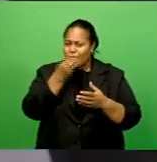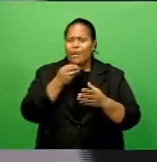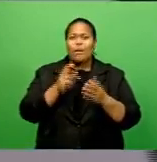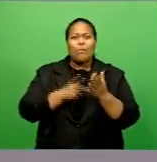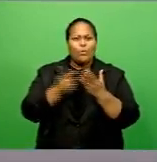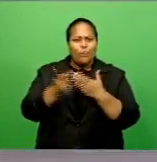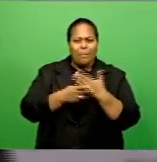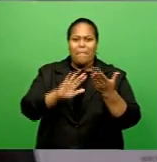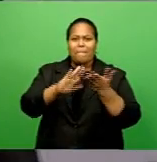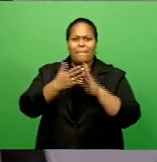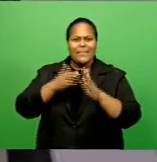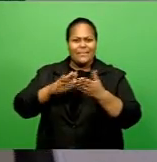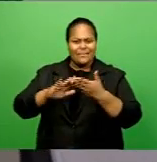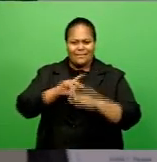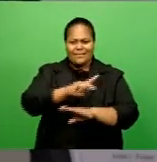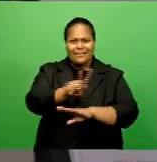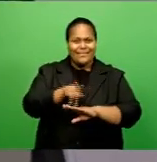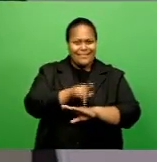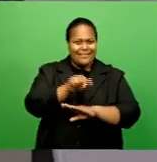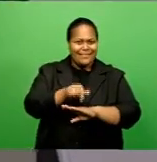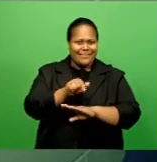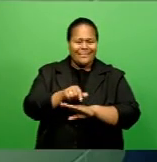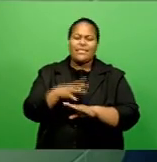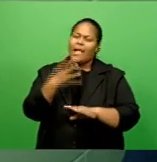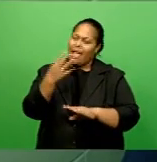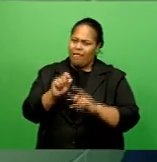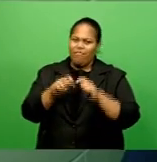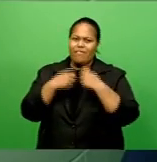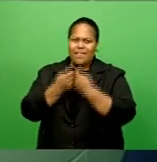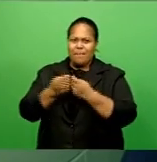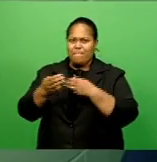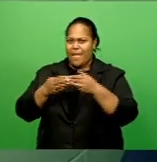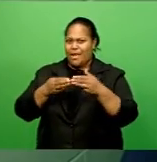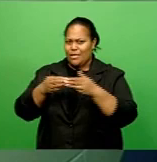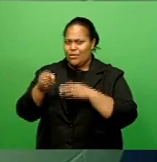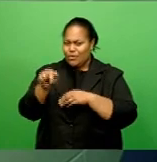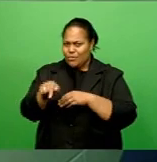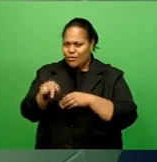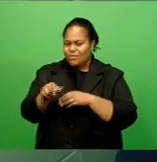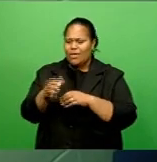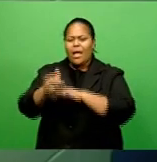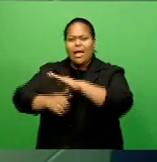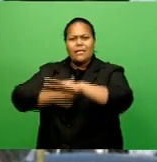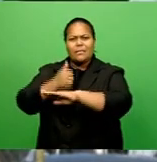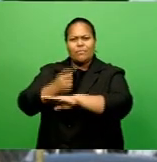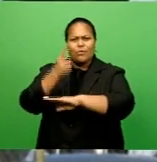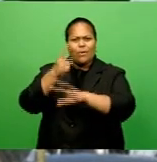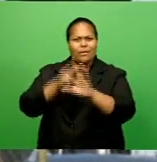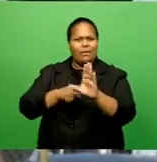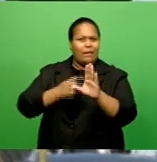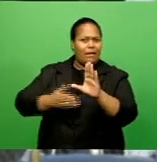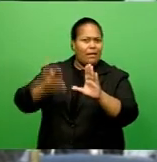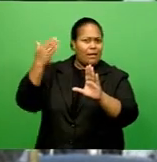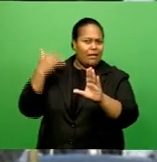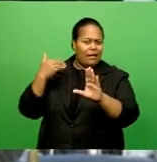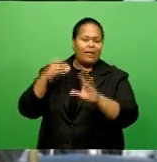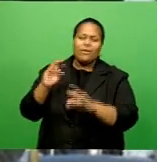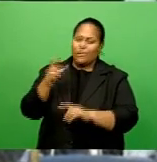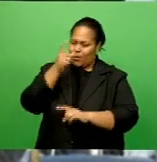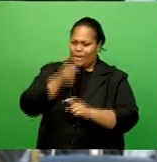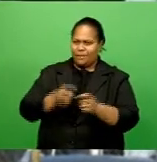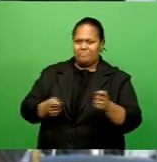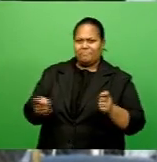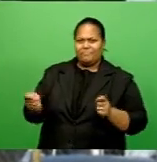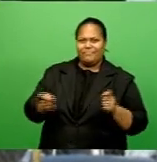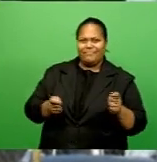together in a joint incident management team which was set up almost a year ago to coordinate the efforts of government.